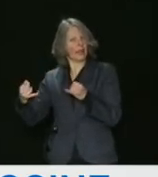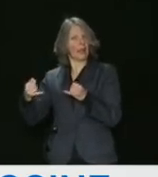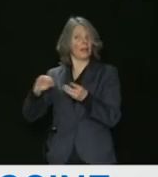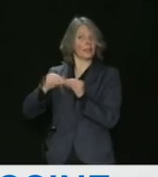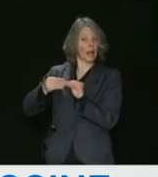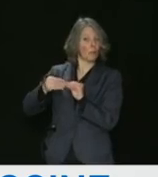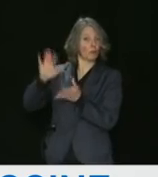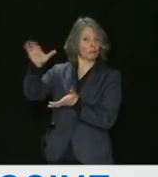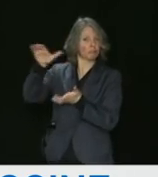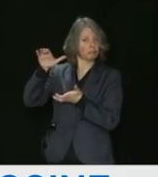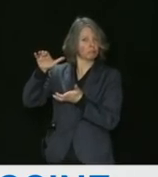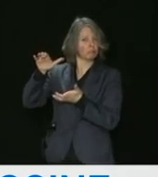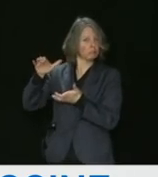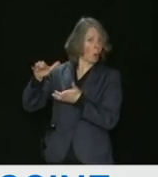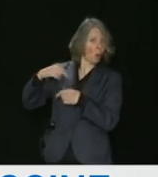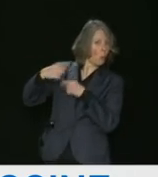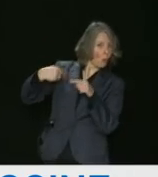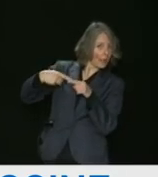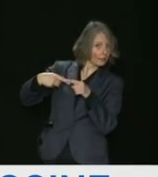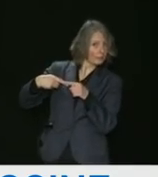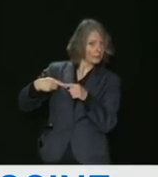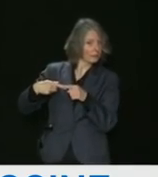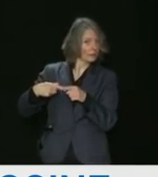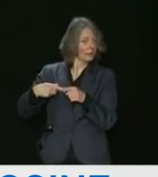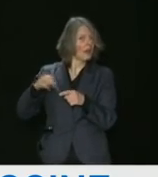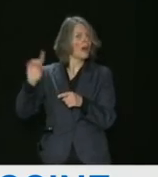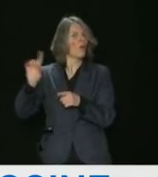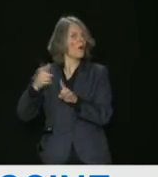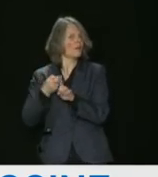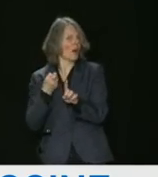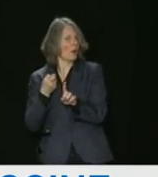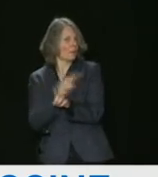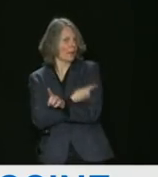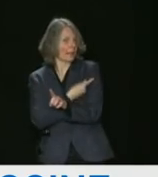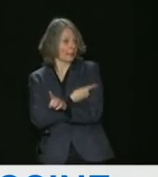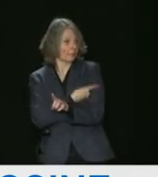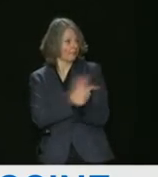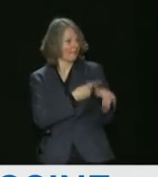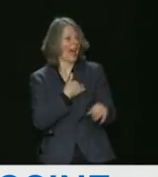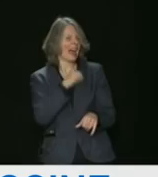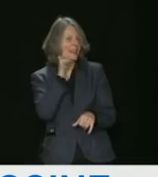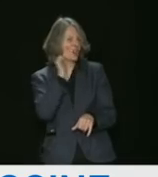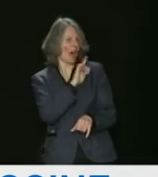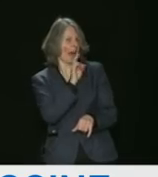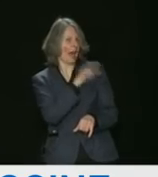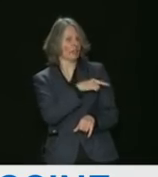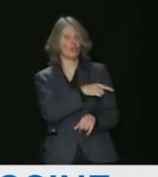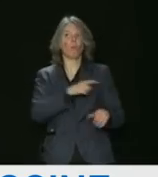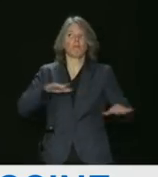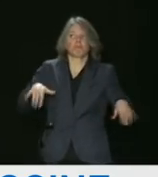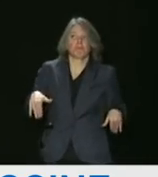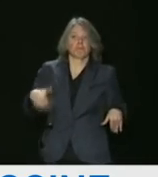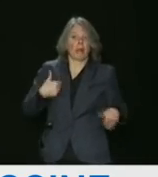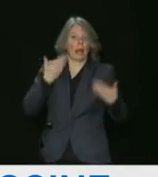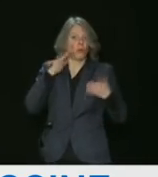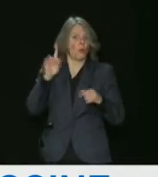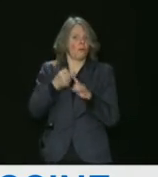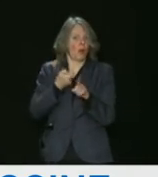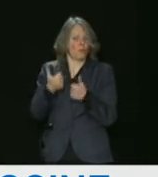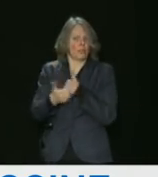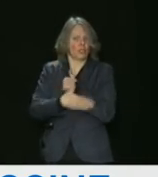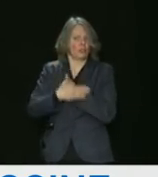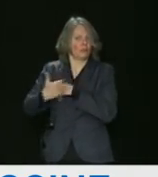dates? And do we know where the vaccines will come from? Yesterday, you didn't yet know which country this would come